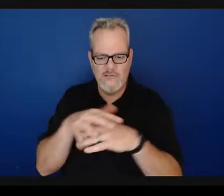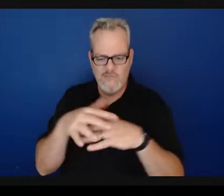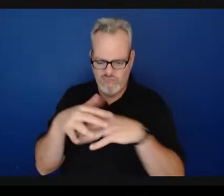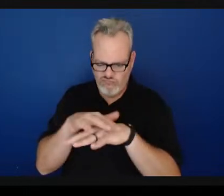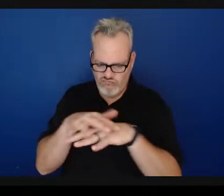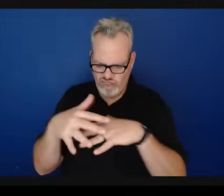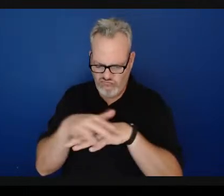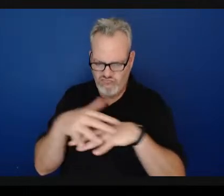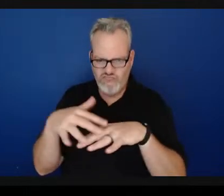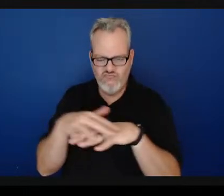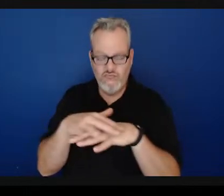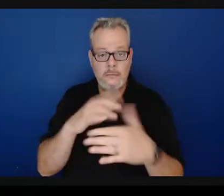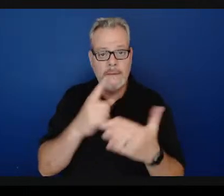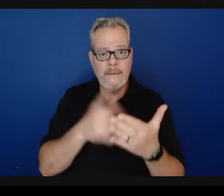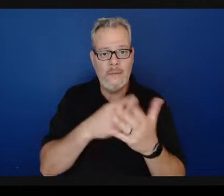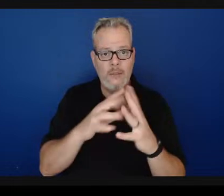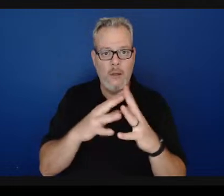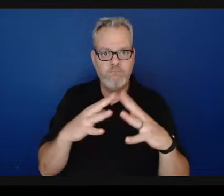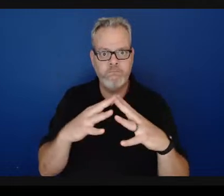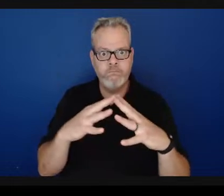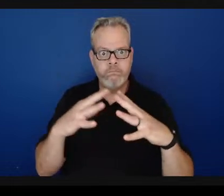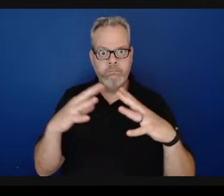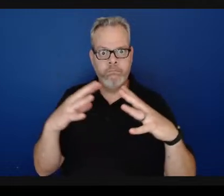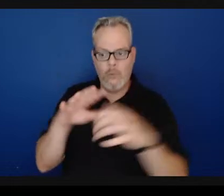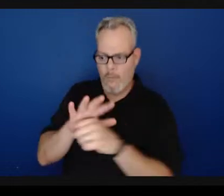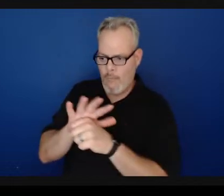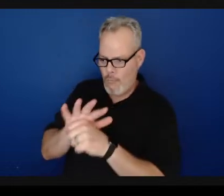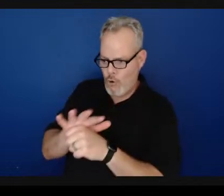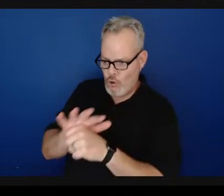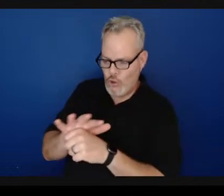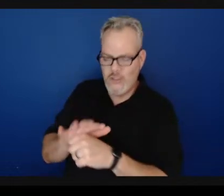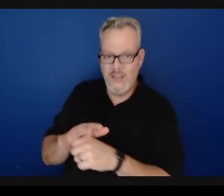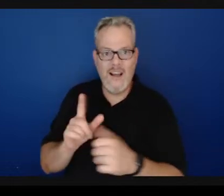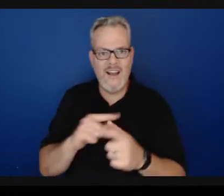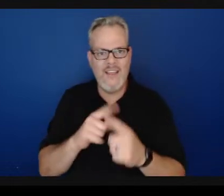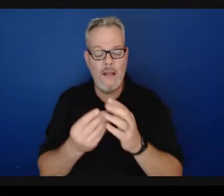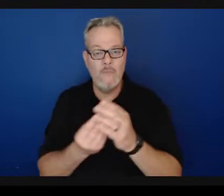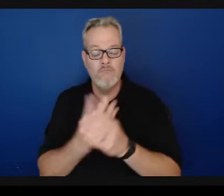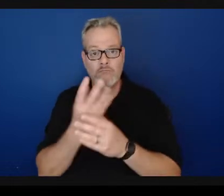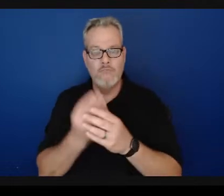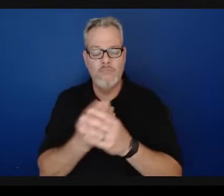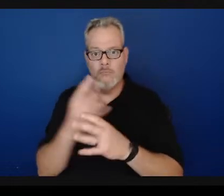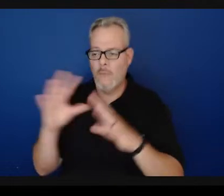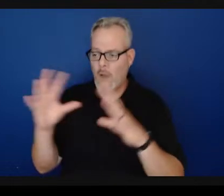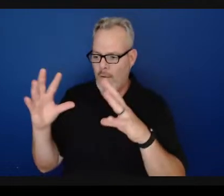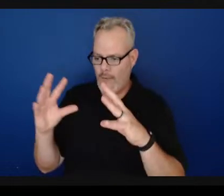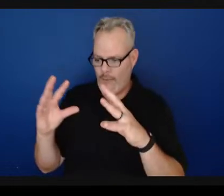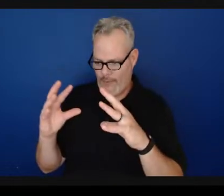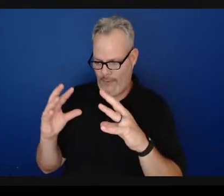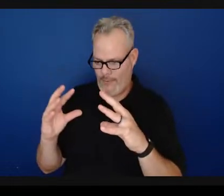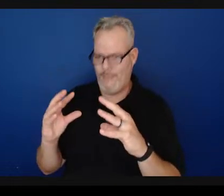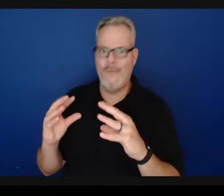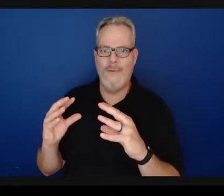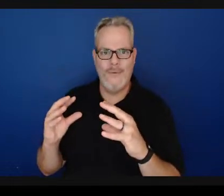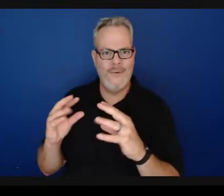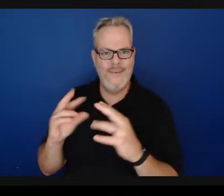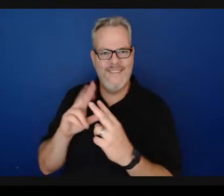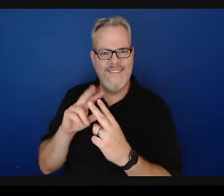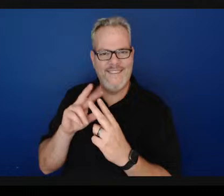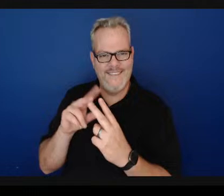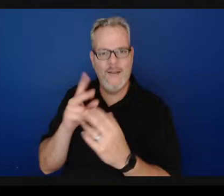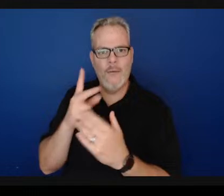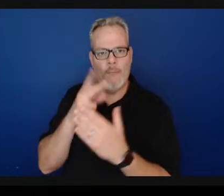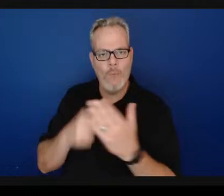this thing is swelling up, it pushes on the rift, and then when it's erupting, it kind of sags away from the rift. And so either way, it can relieve pressure,